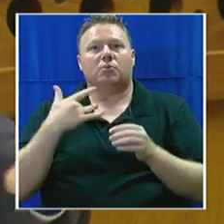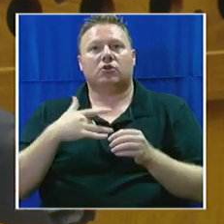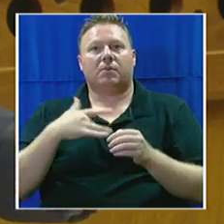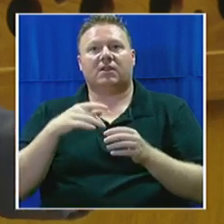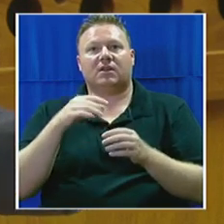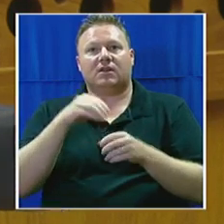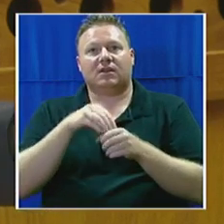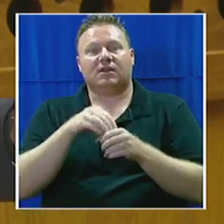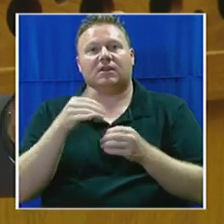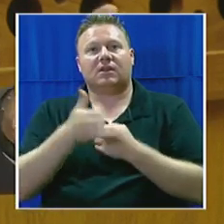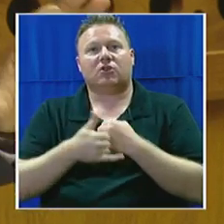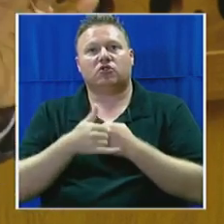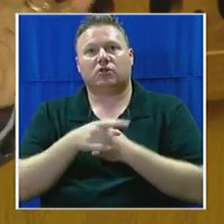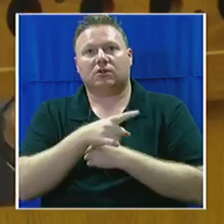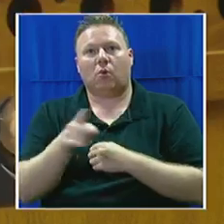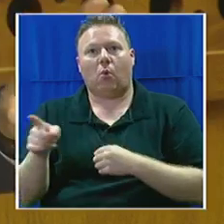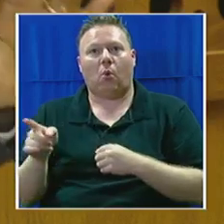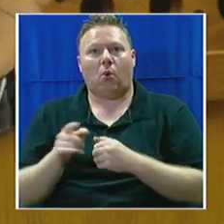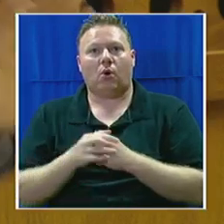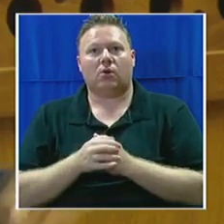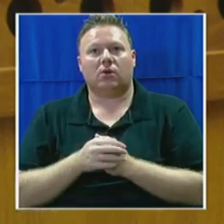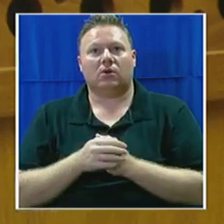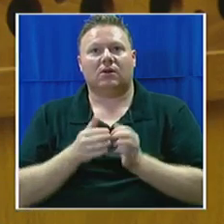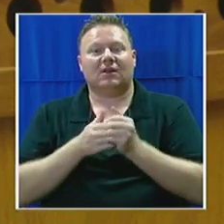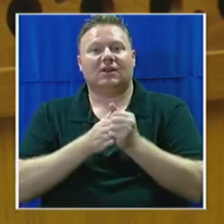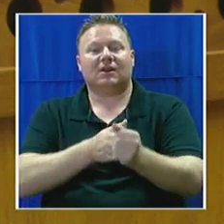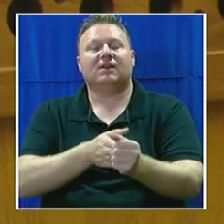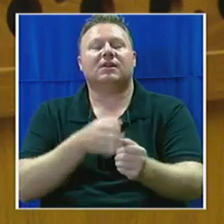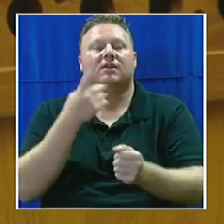All of those led to failure.